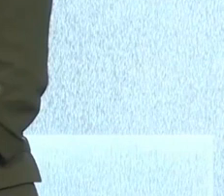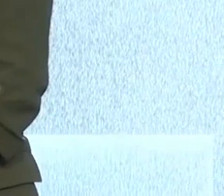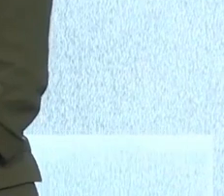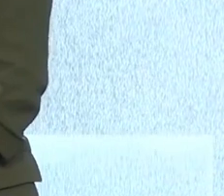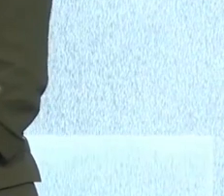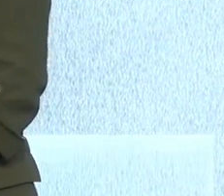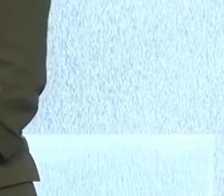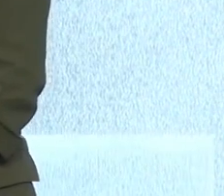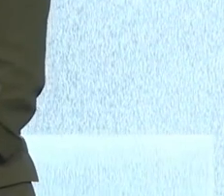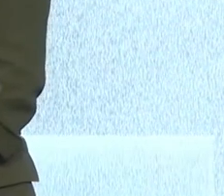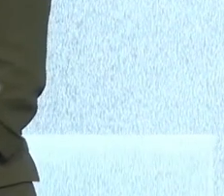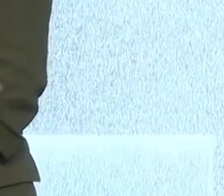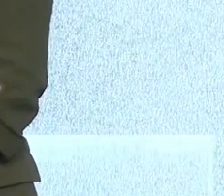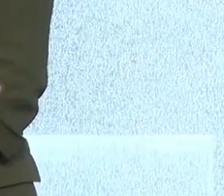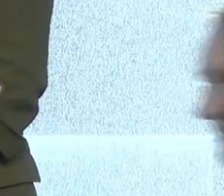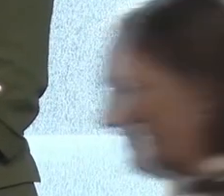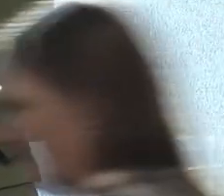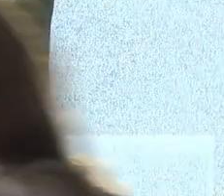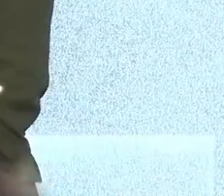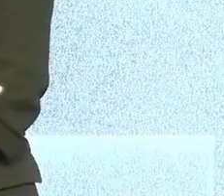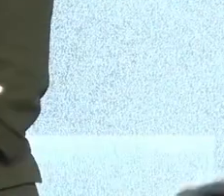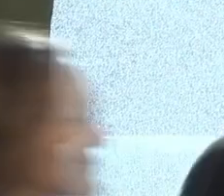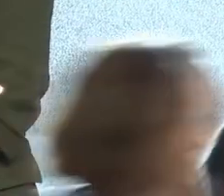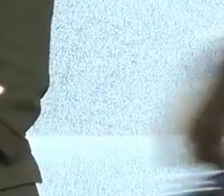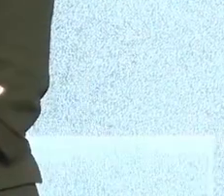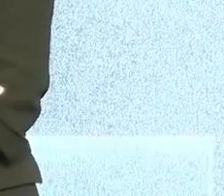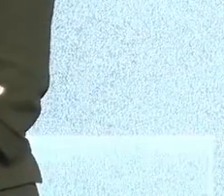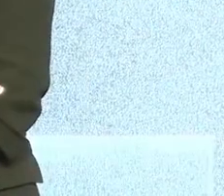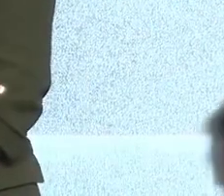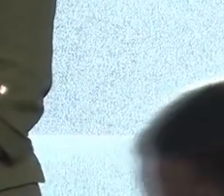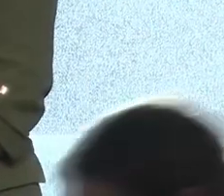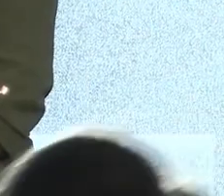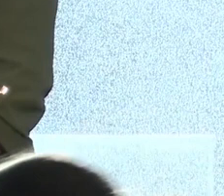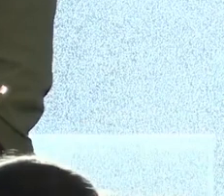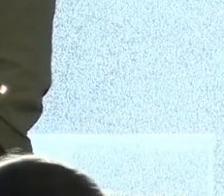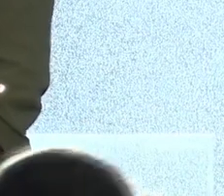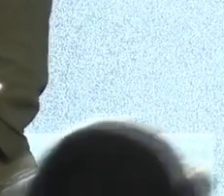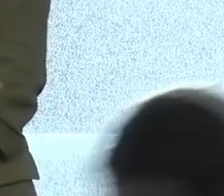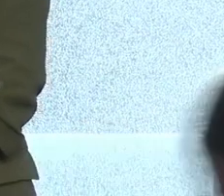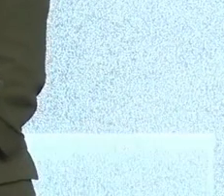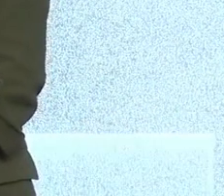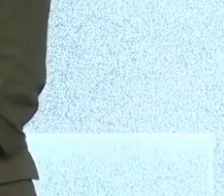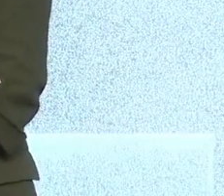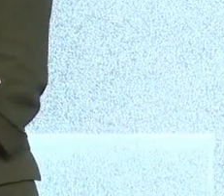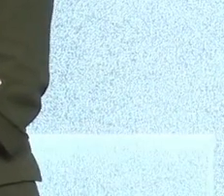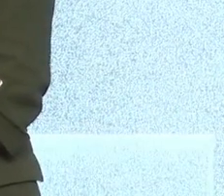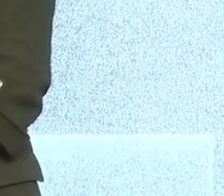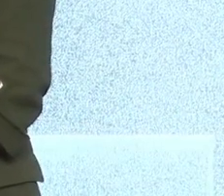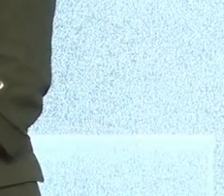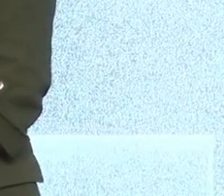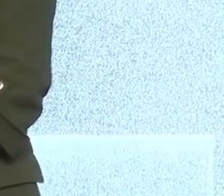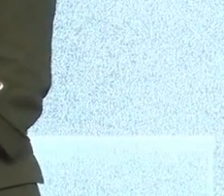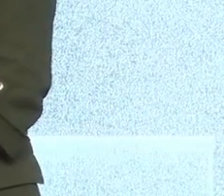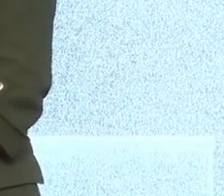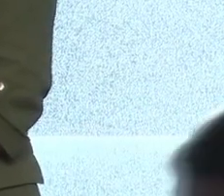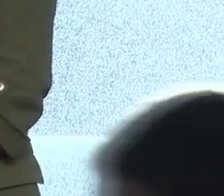an amazing turnout. It's so amazing that the weather turned out as well. My name is Corinne Proske,